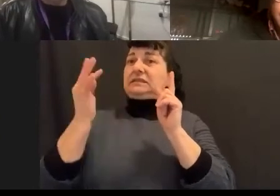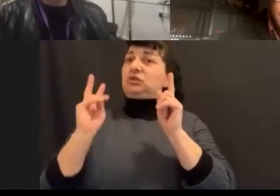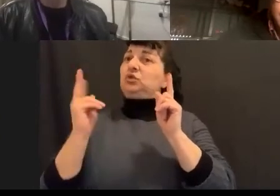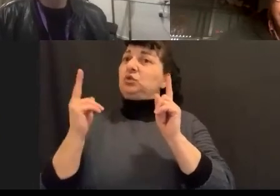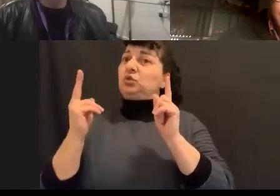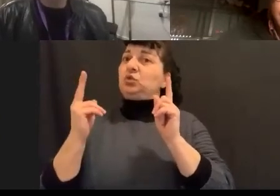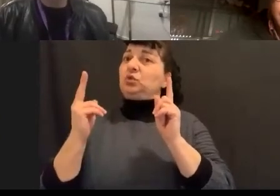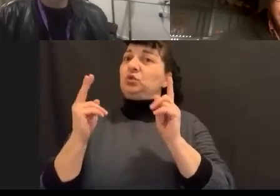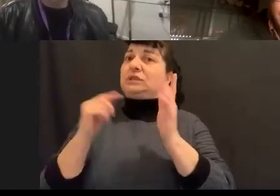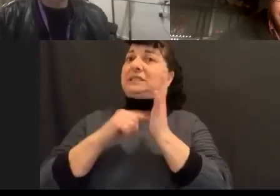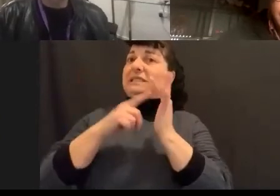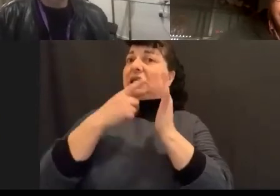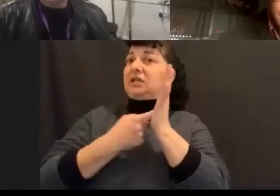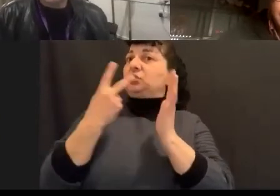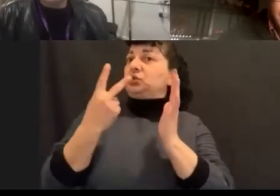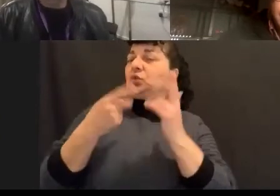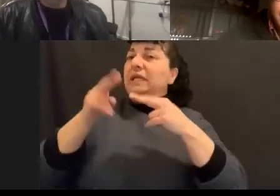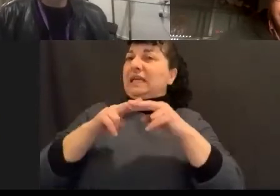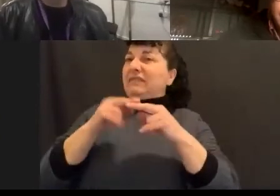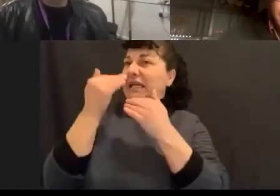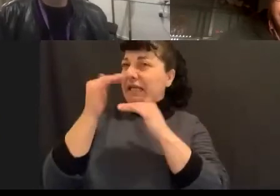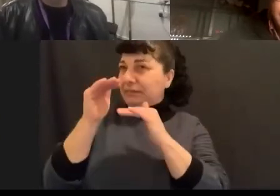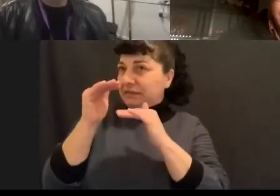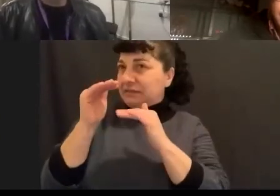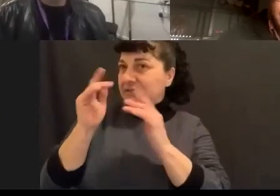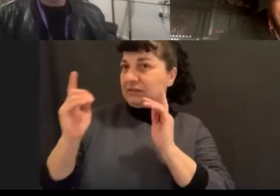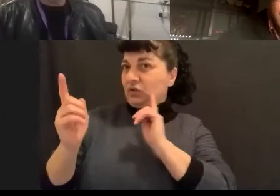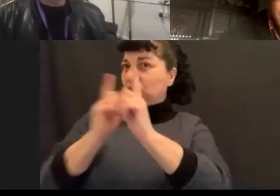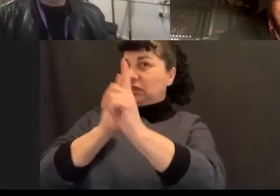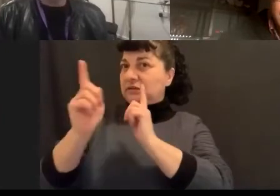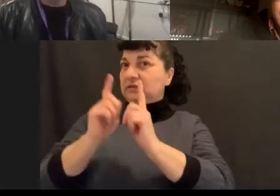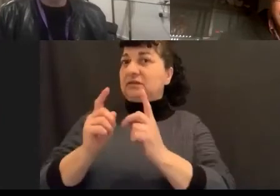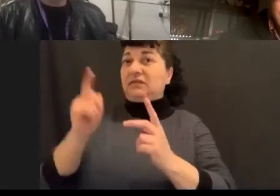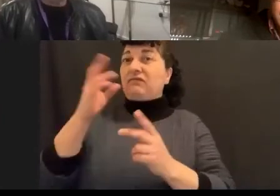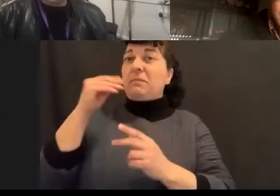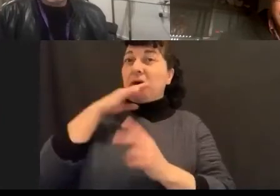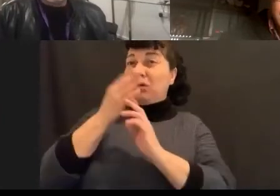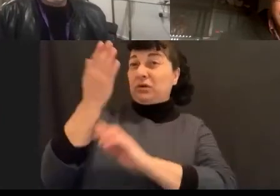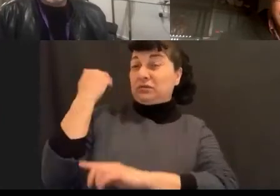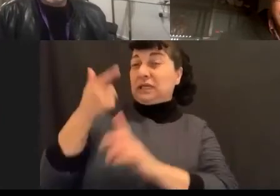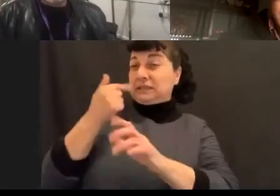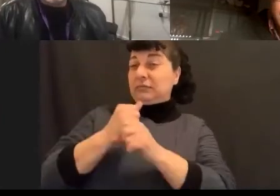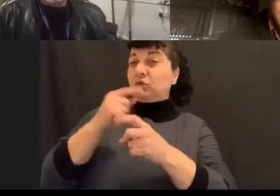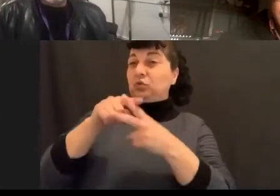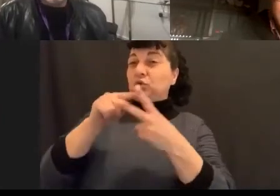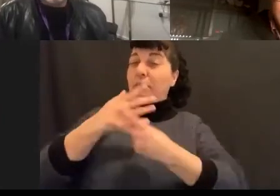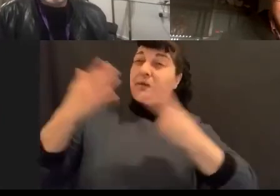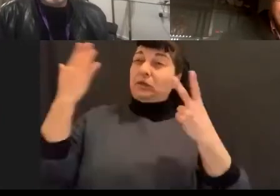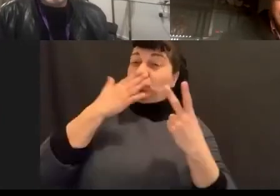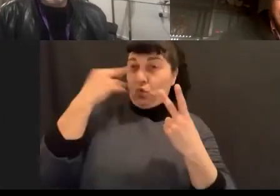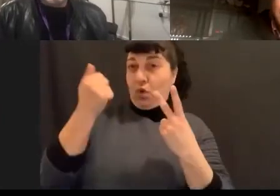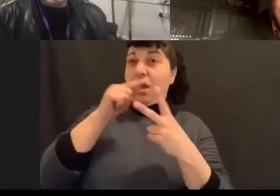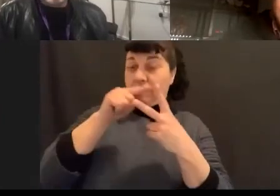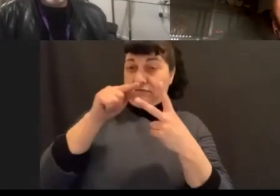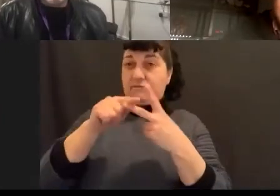So as an example, from Melbourne recently, 2 very large schools had cases in them. One of them, the assessment was